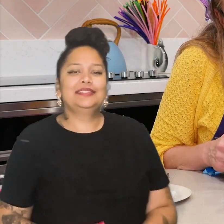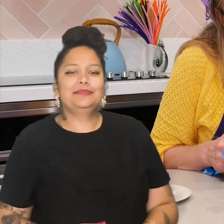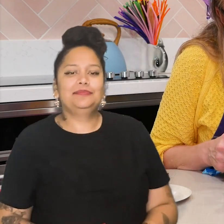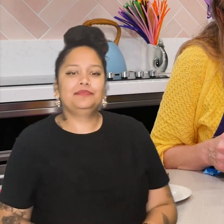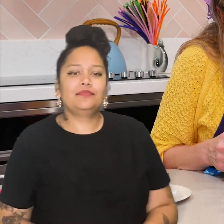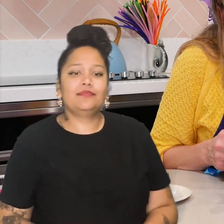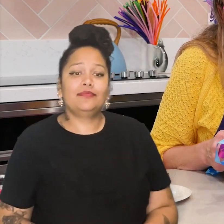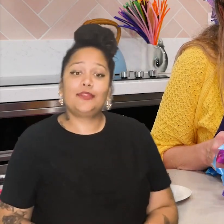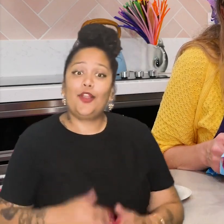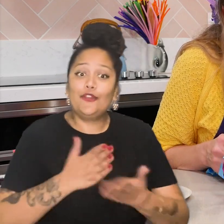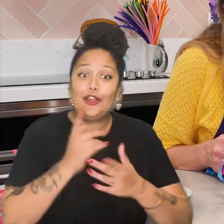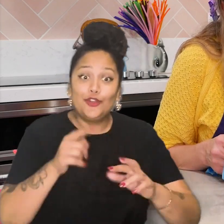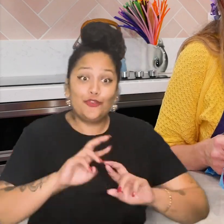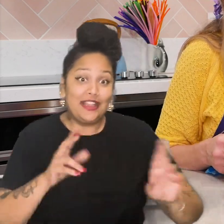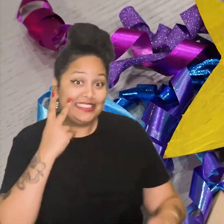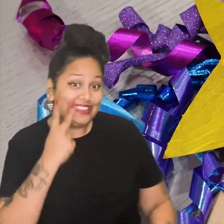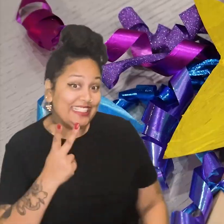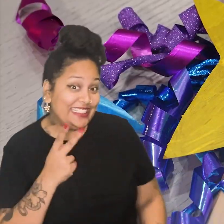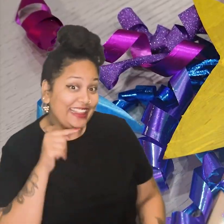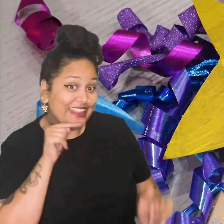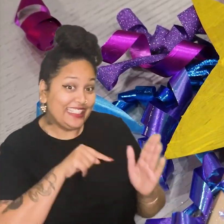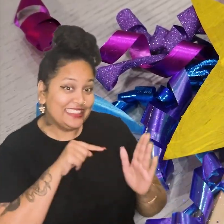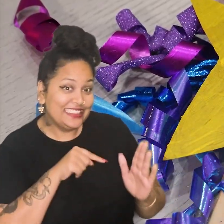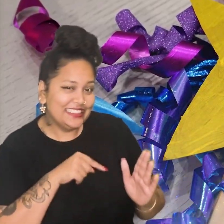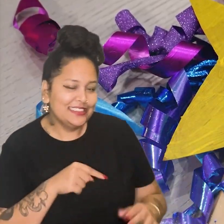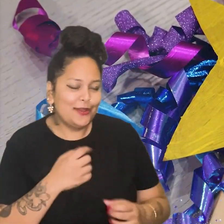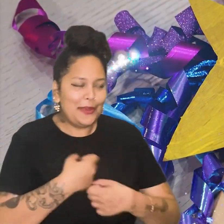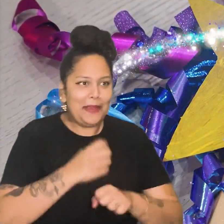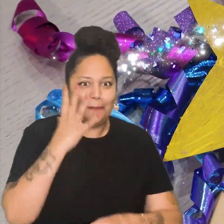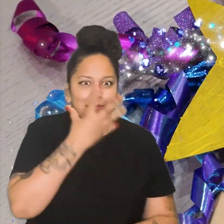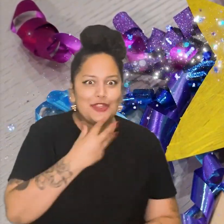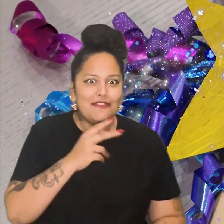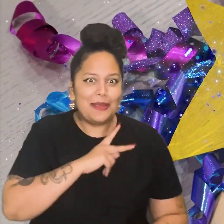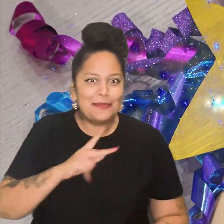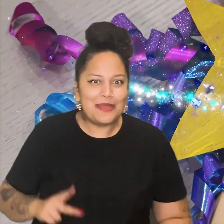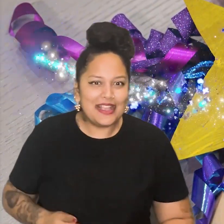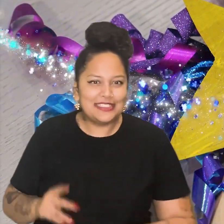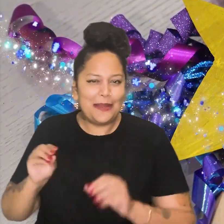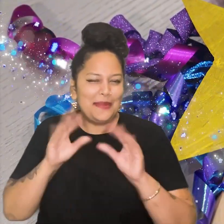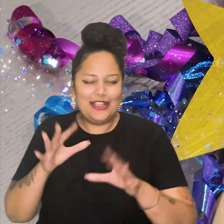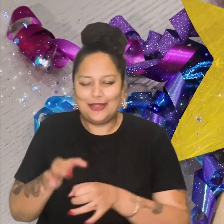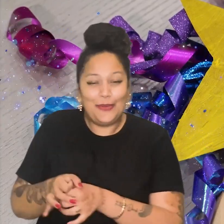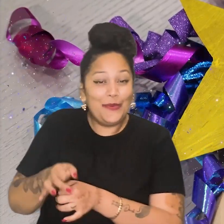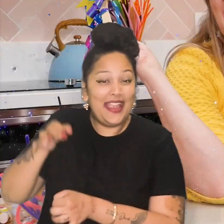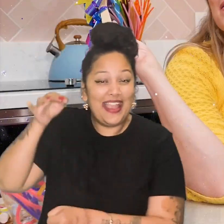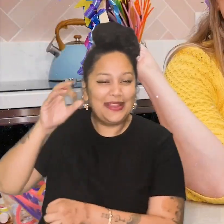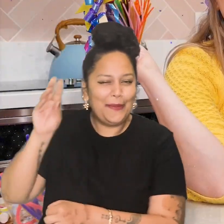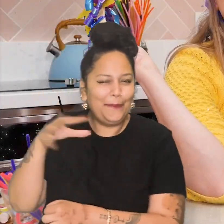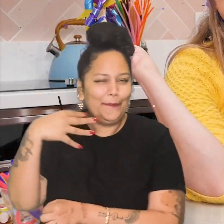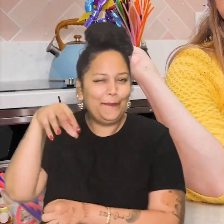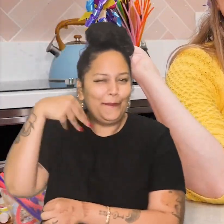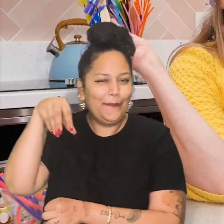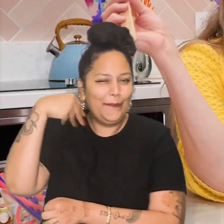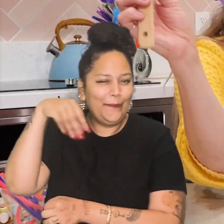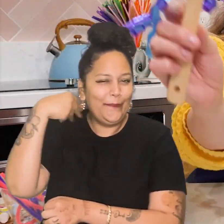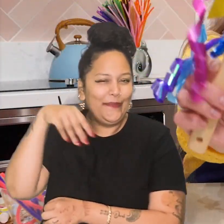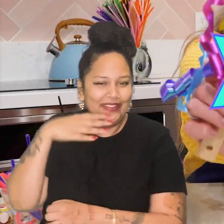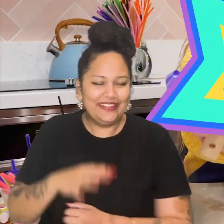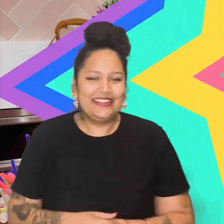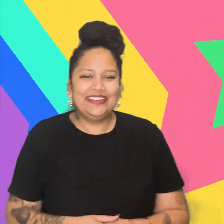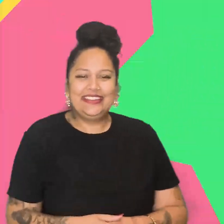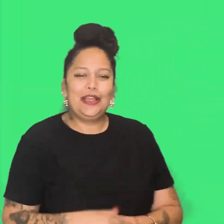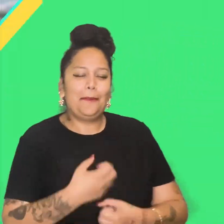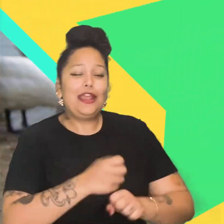see this? We made a beautiful princess magic wand. Make a